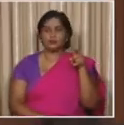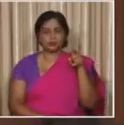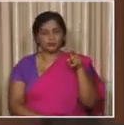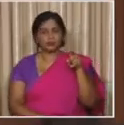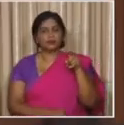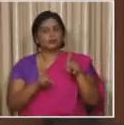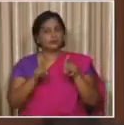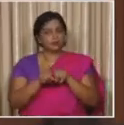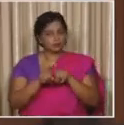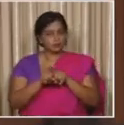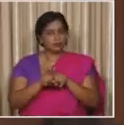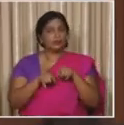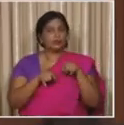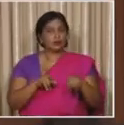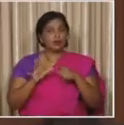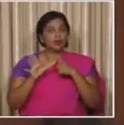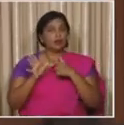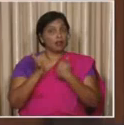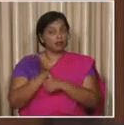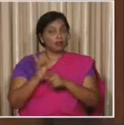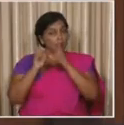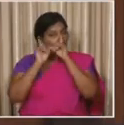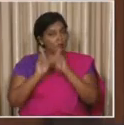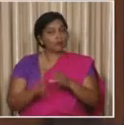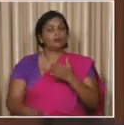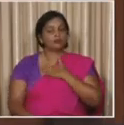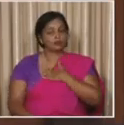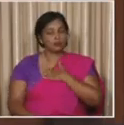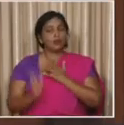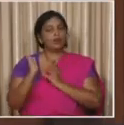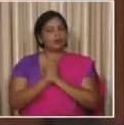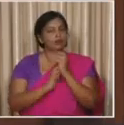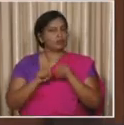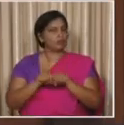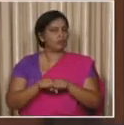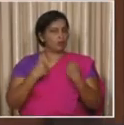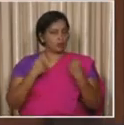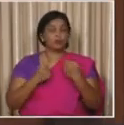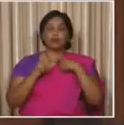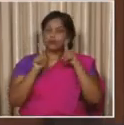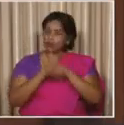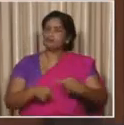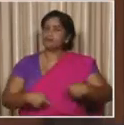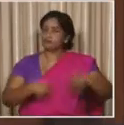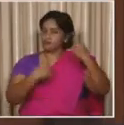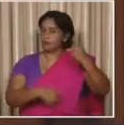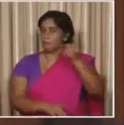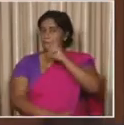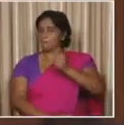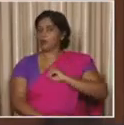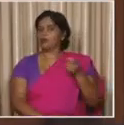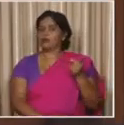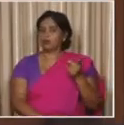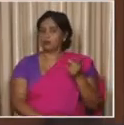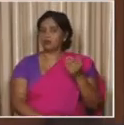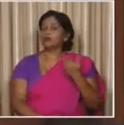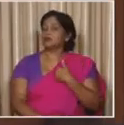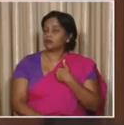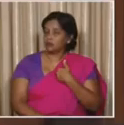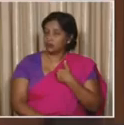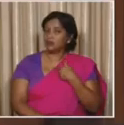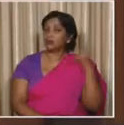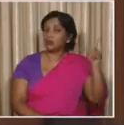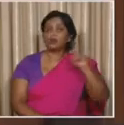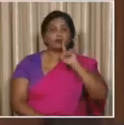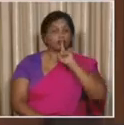Act, my privileges have been violated and I have been threatened. My life is under threat because he said to walk out